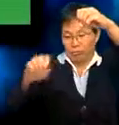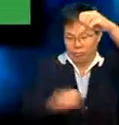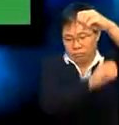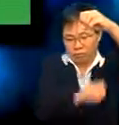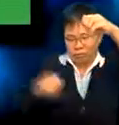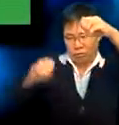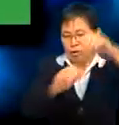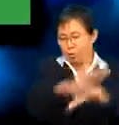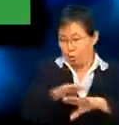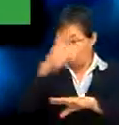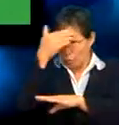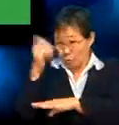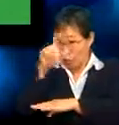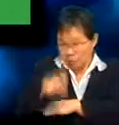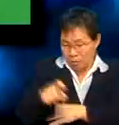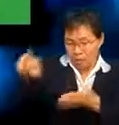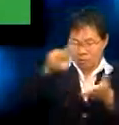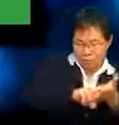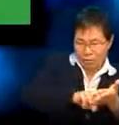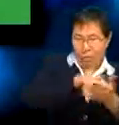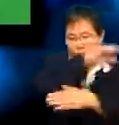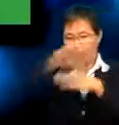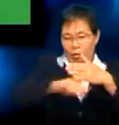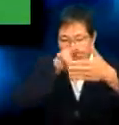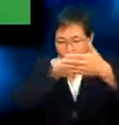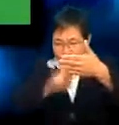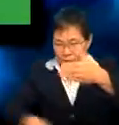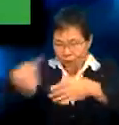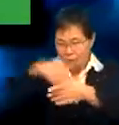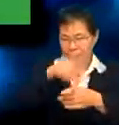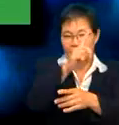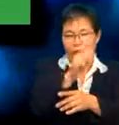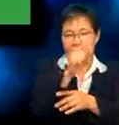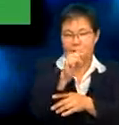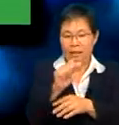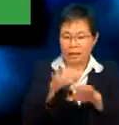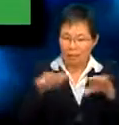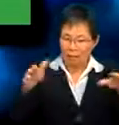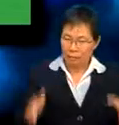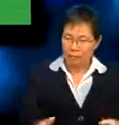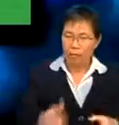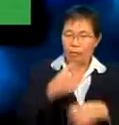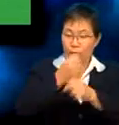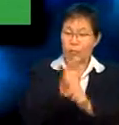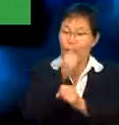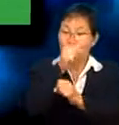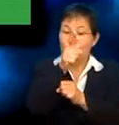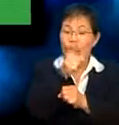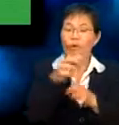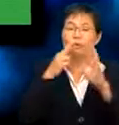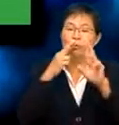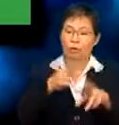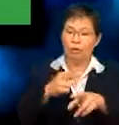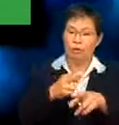forget, my friends, you must record all the readings in the data table. To ensure the results you get